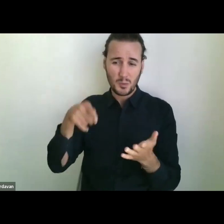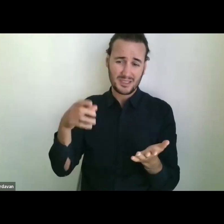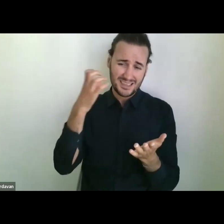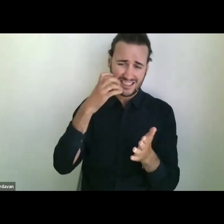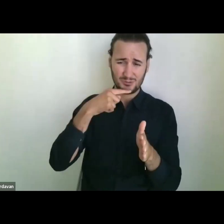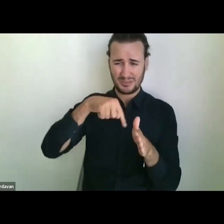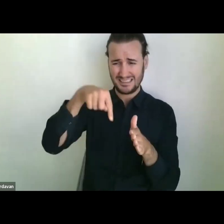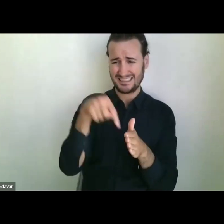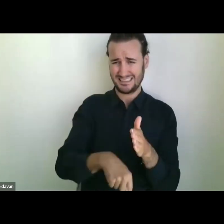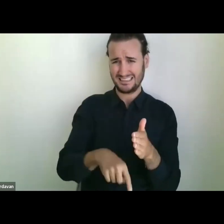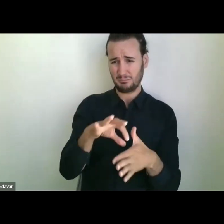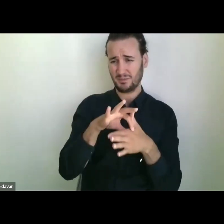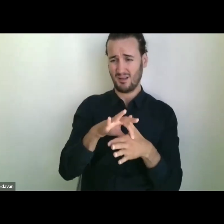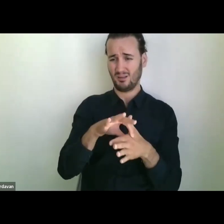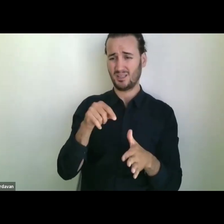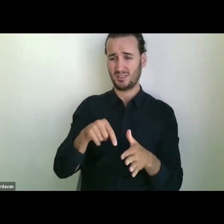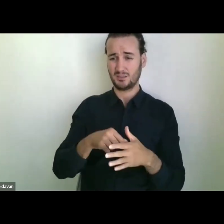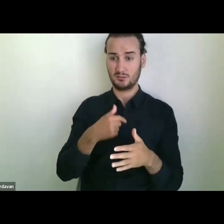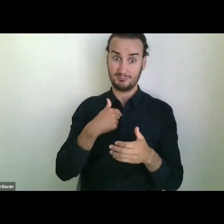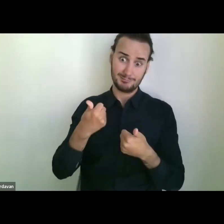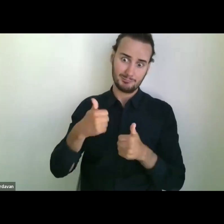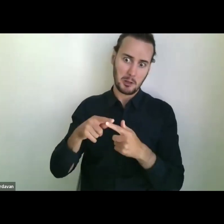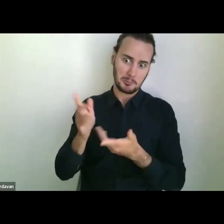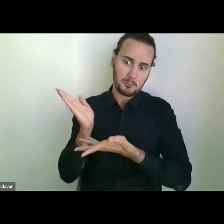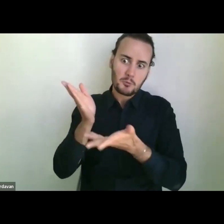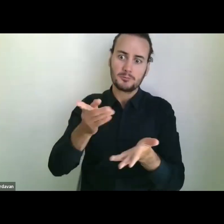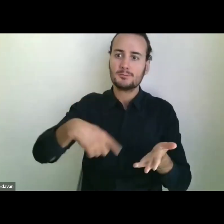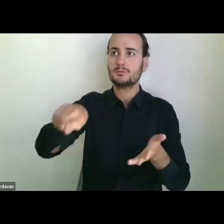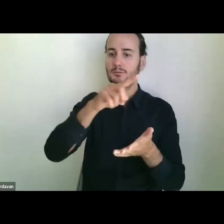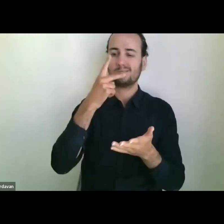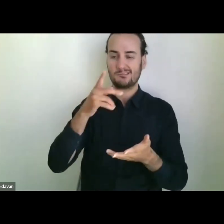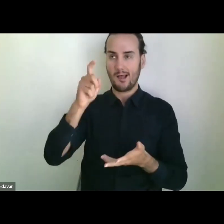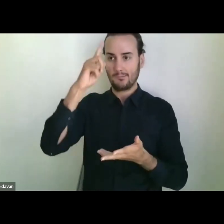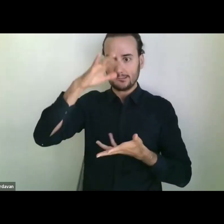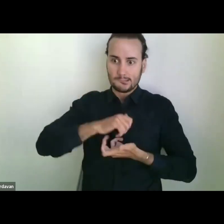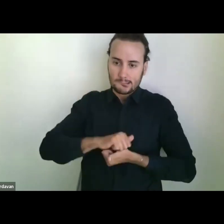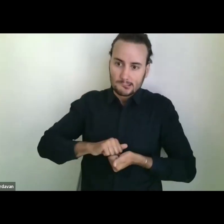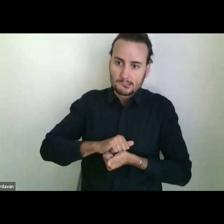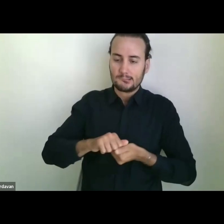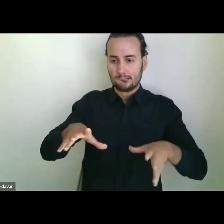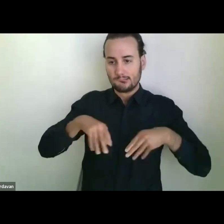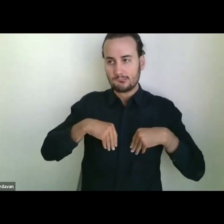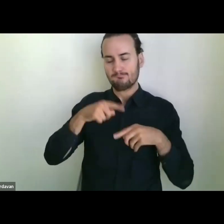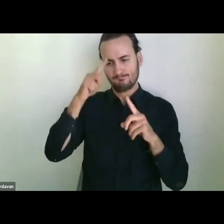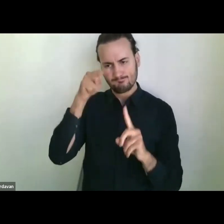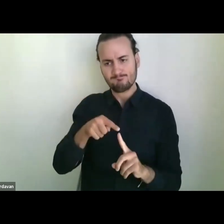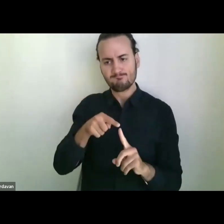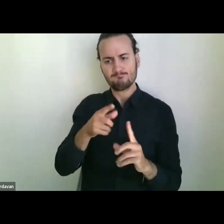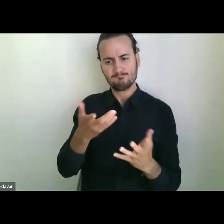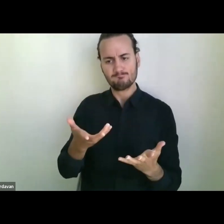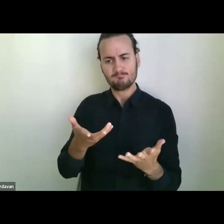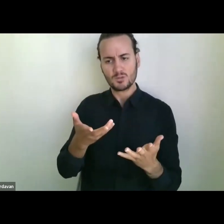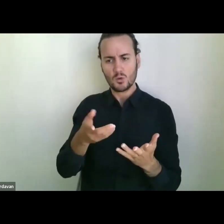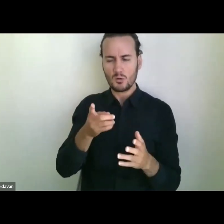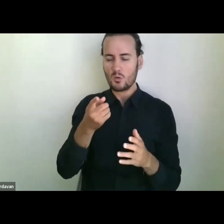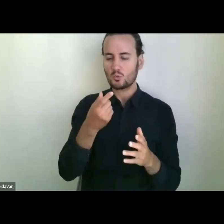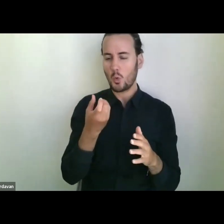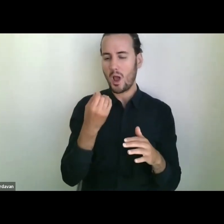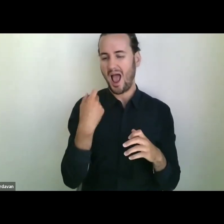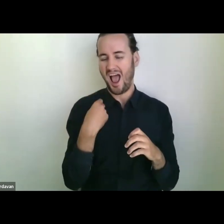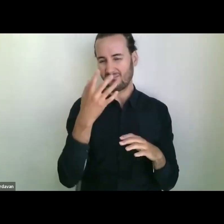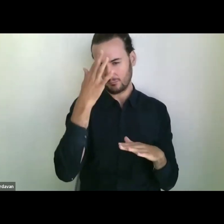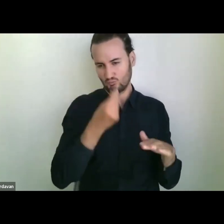more digestible, accessible, condensed format of subversive art. And then I also